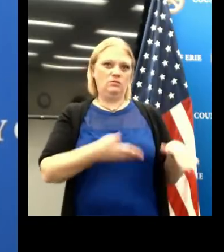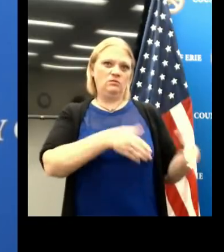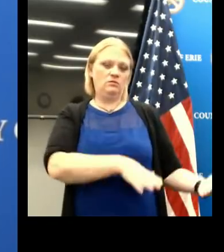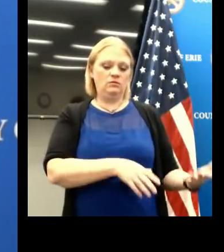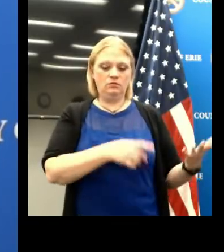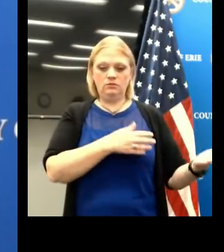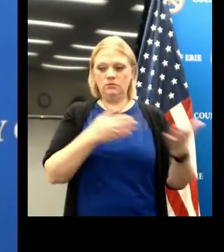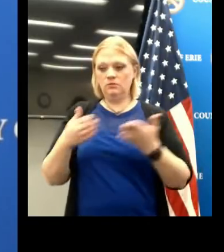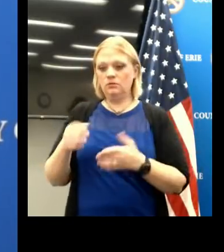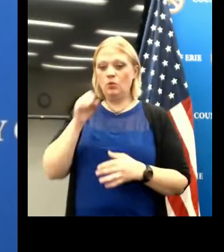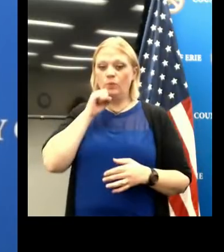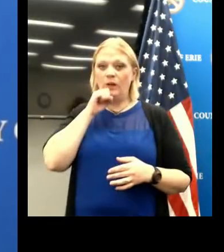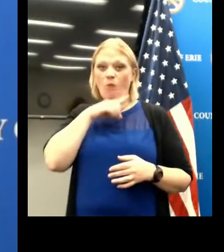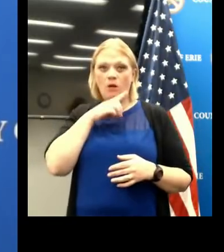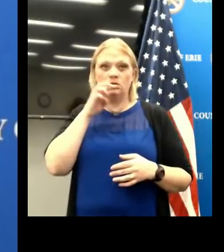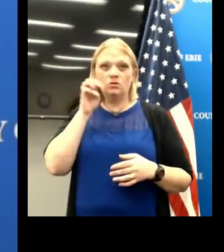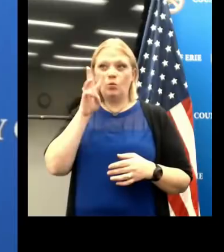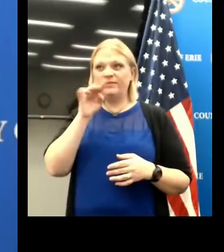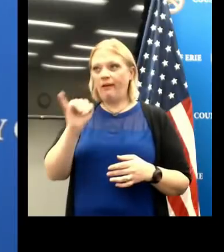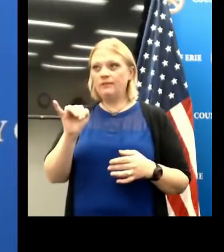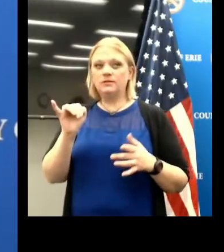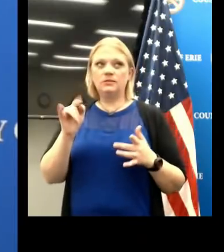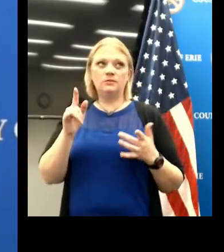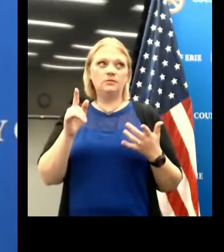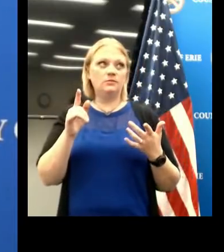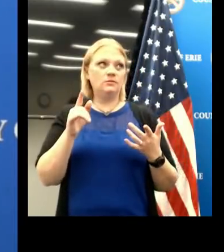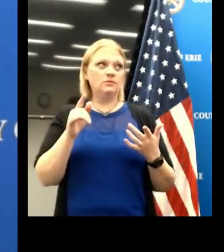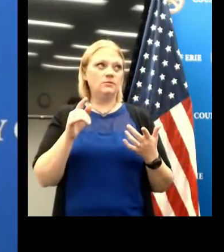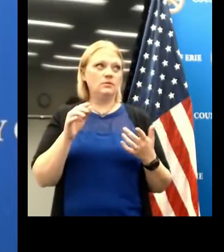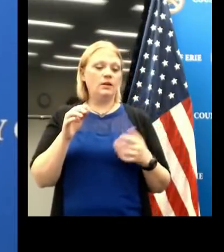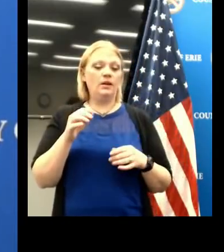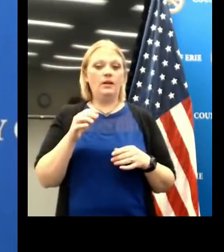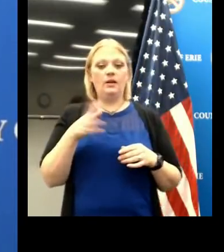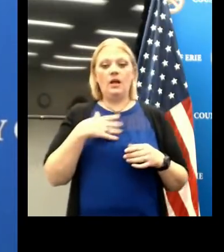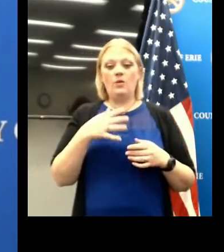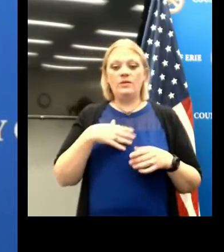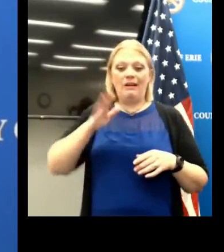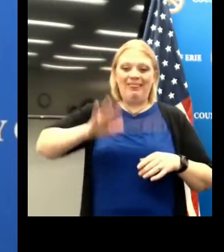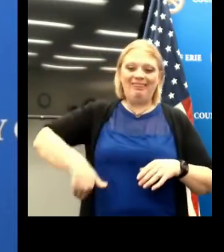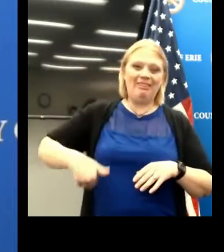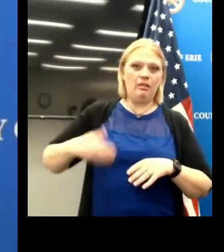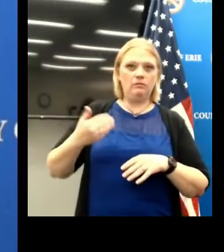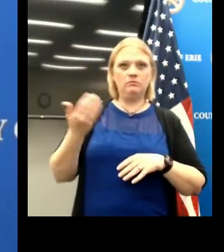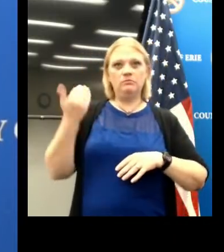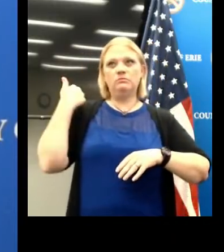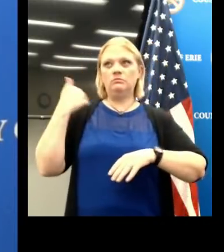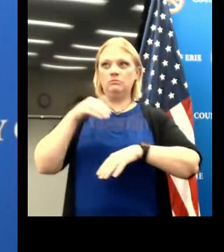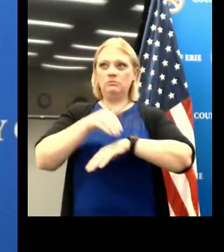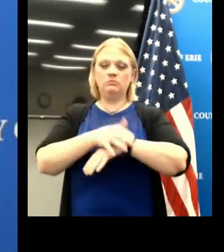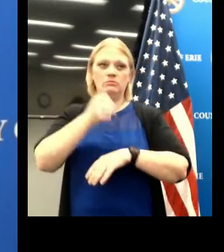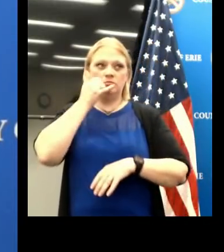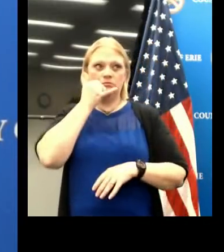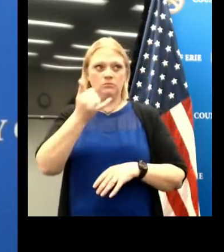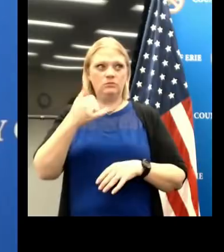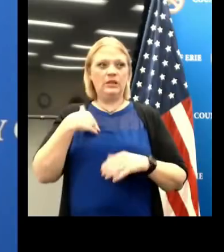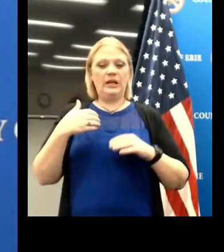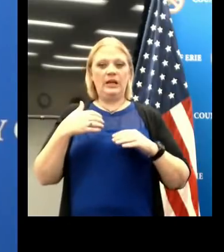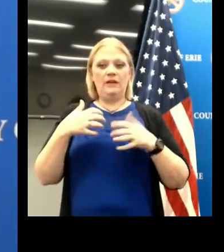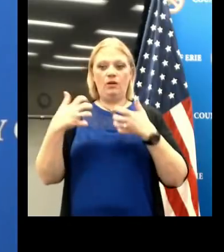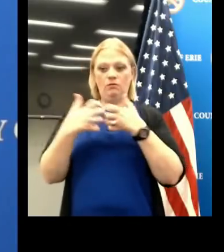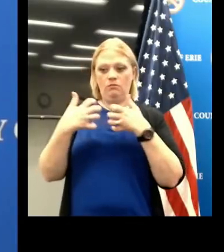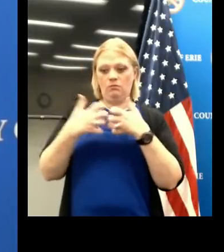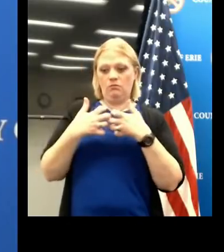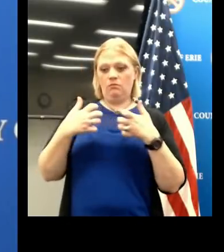on a late night conference call, and Dow Constantine, who's my colleague from Seattle, Washington, King